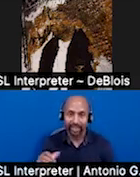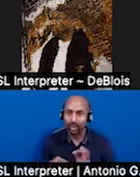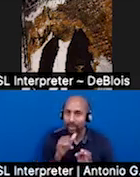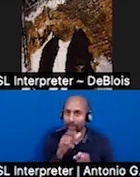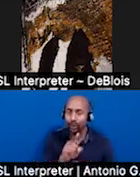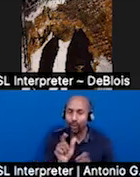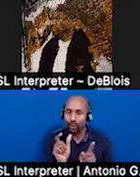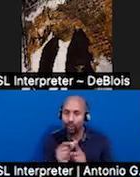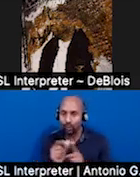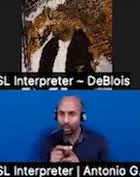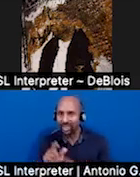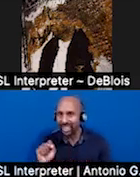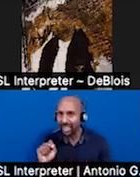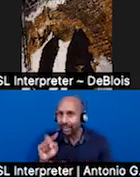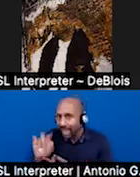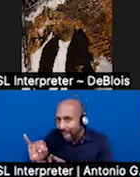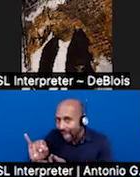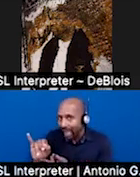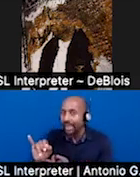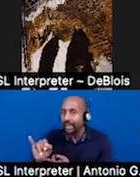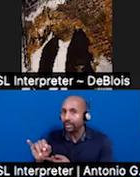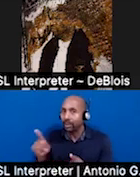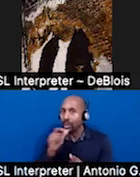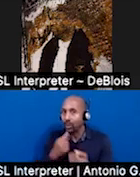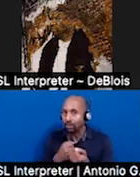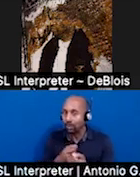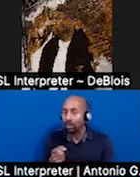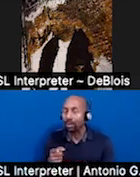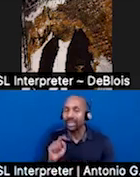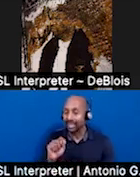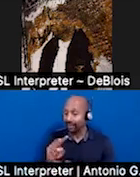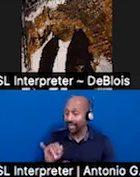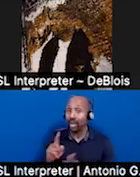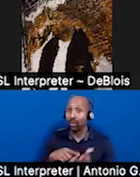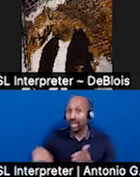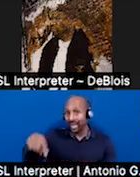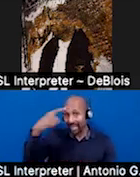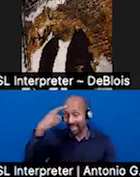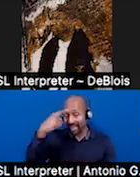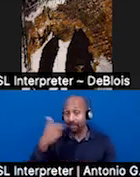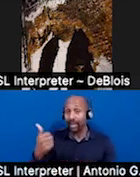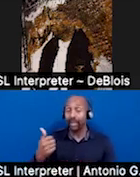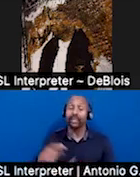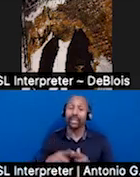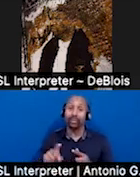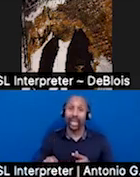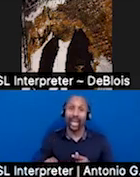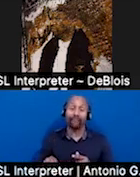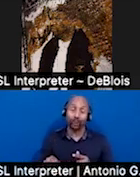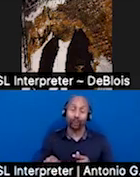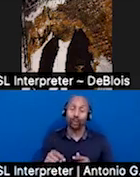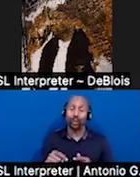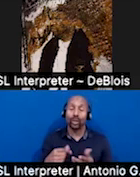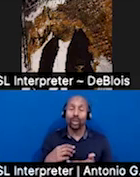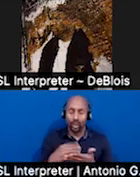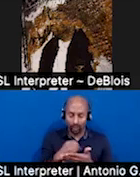think is the best, and then we have to figure out how to shape our learning community through